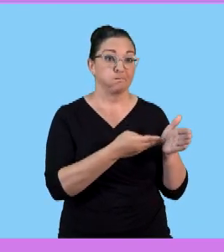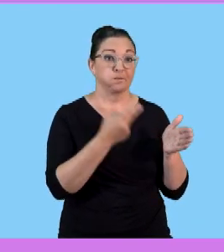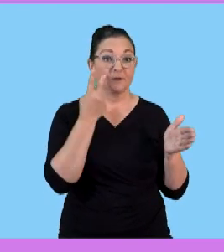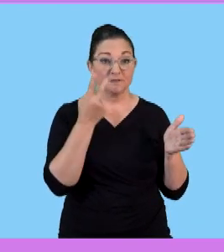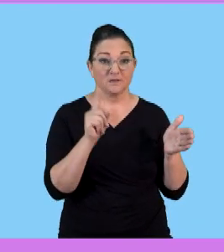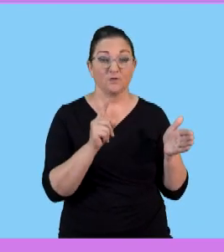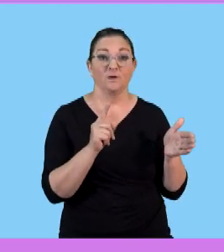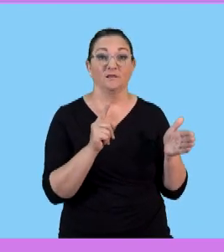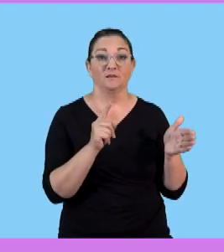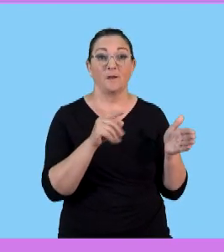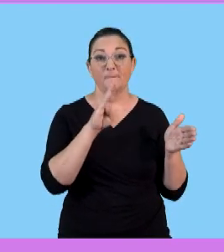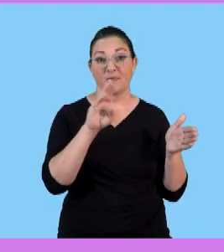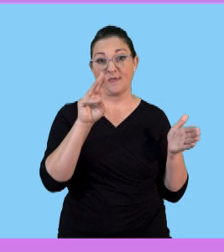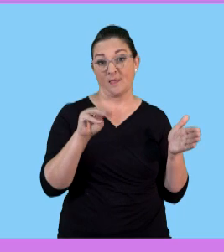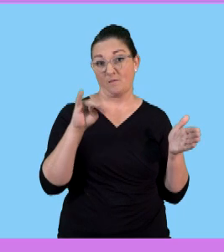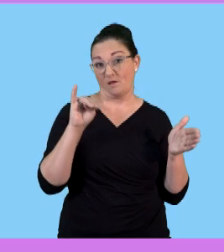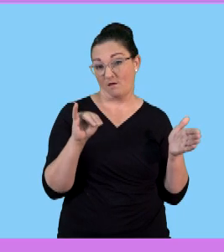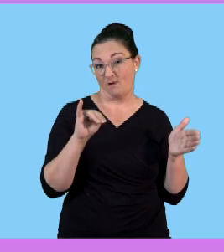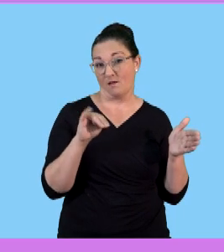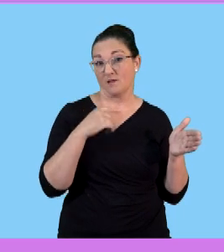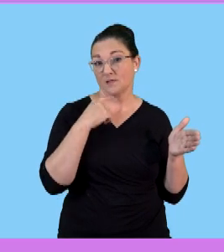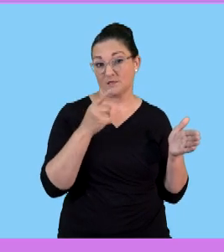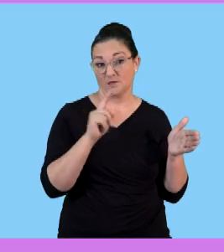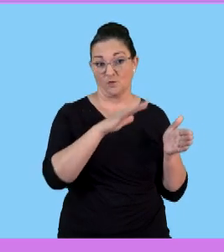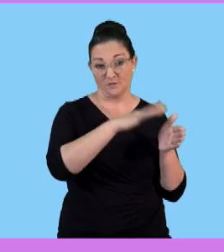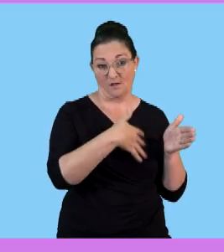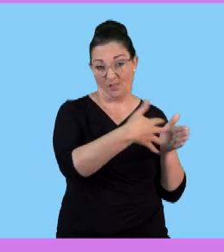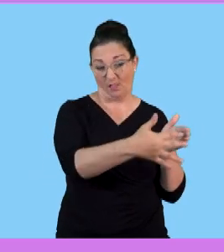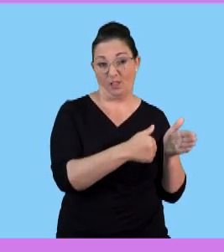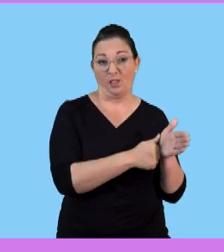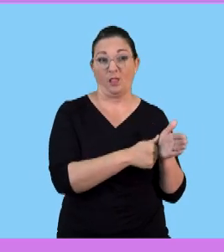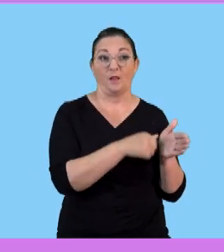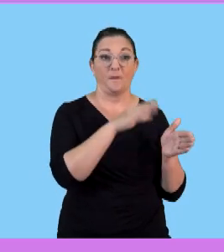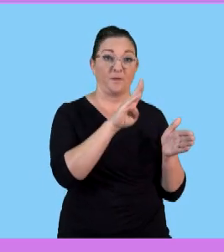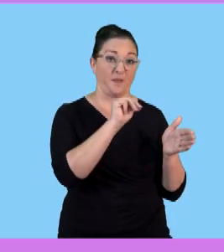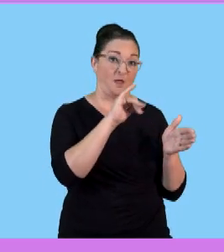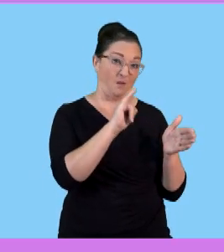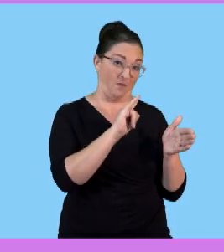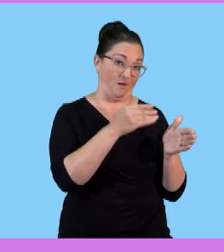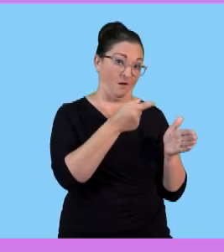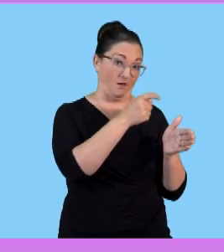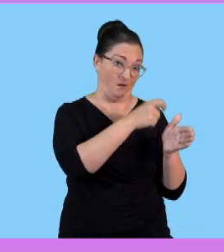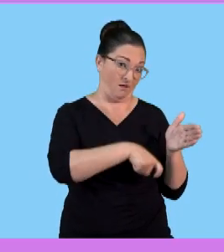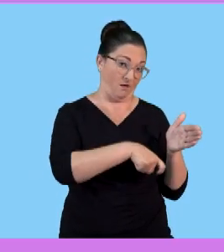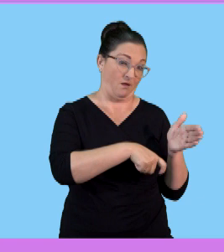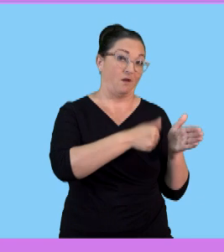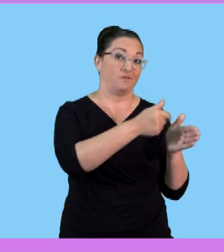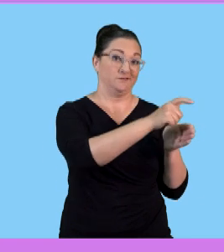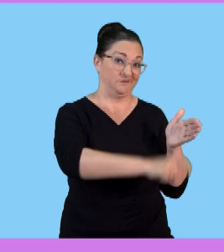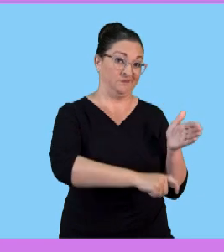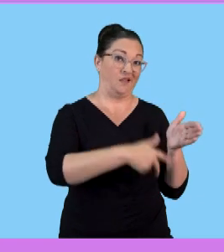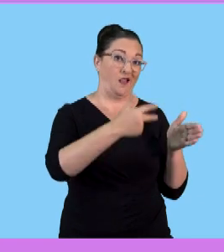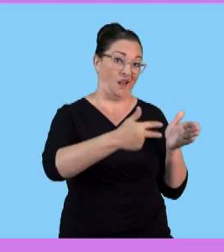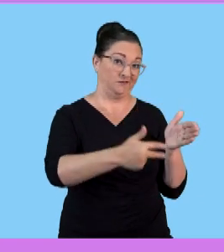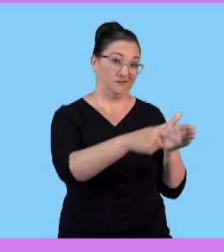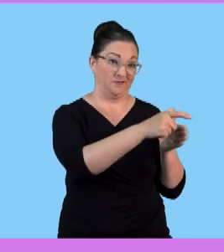referred to this earlier on. So, looking at the BMI classification table, so here's our BMI, and here's the